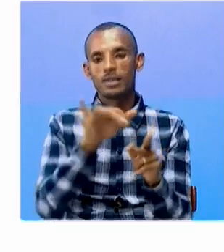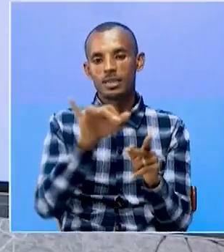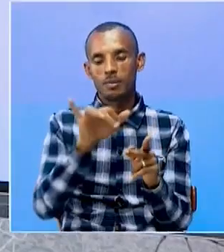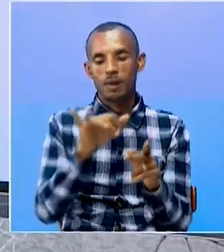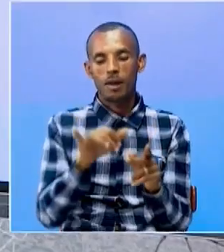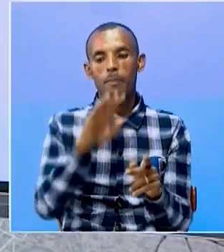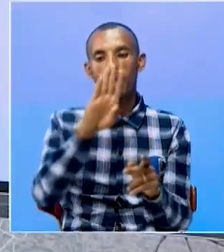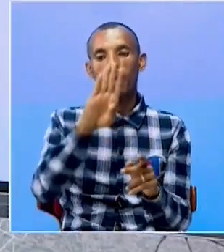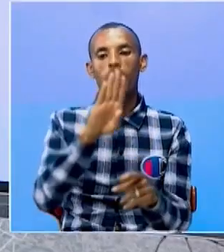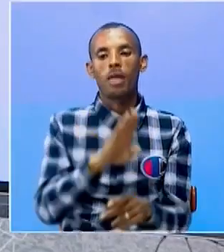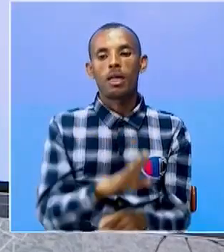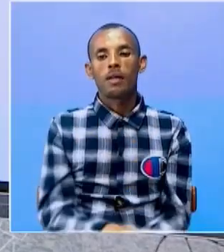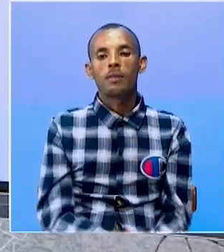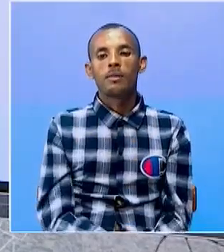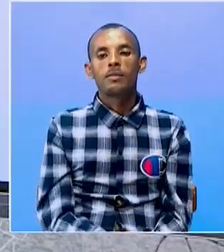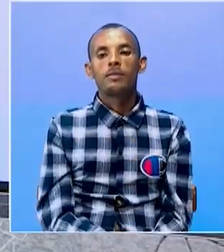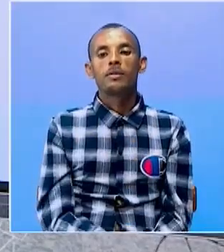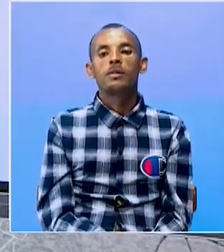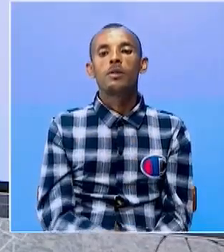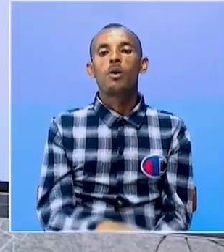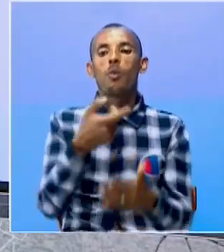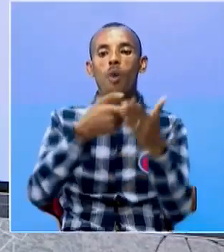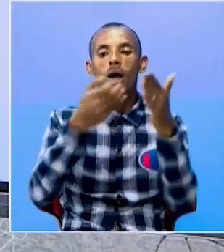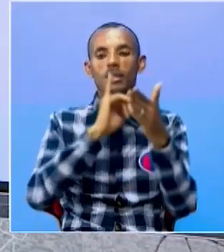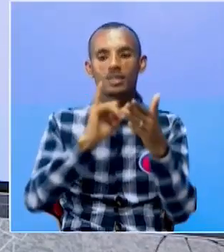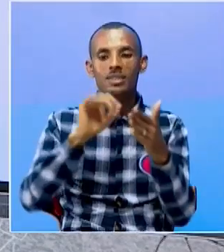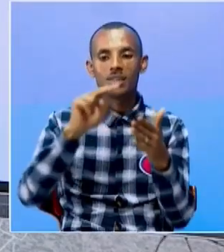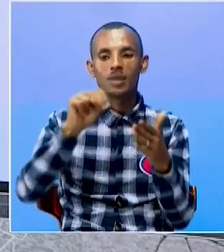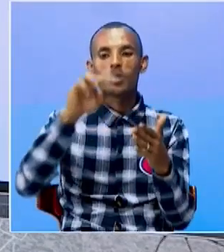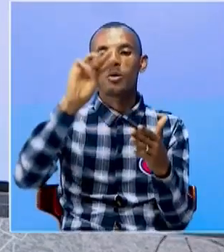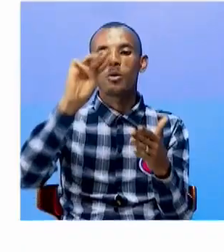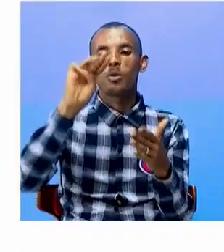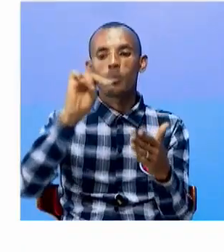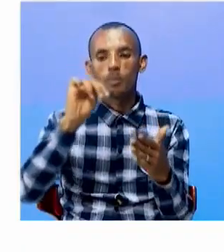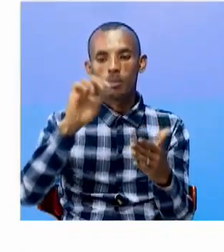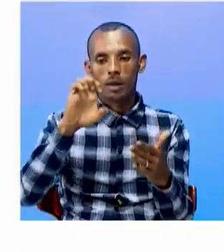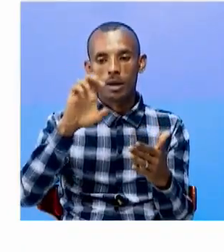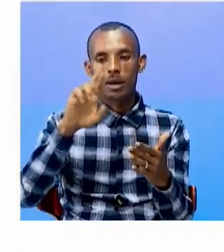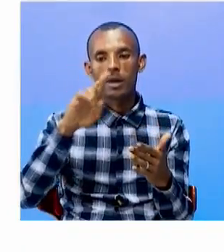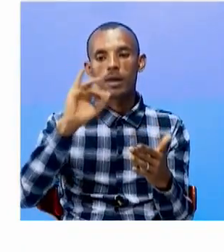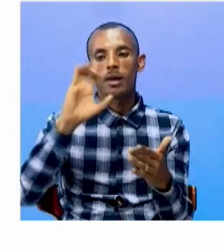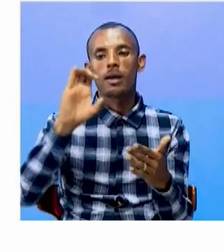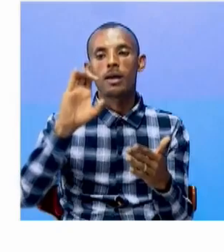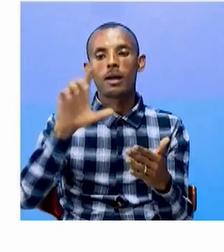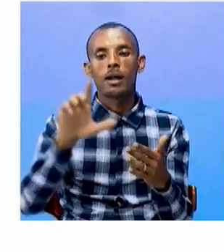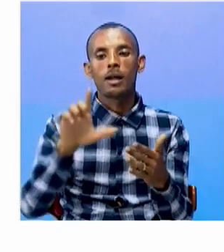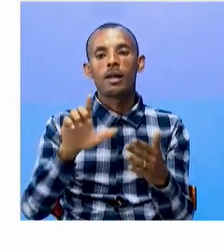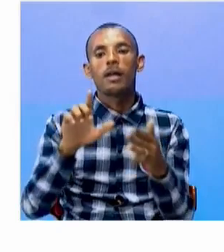one. What is the numerical coefficient of negative